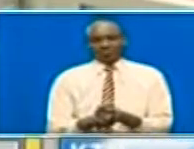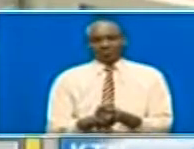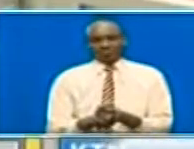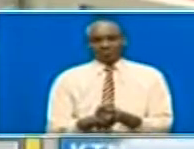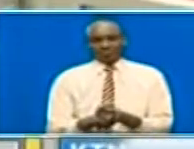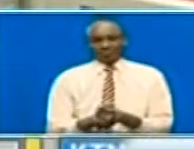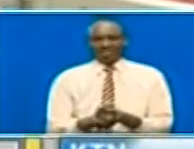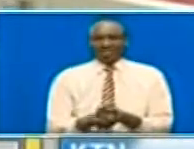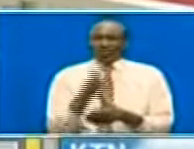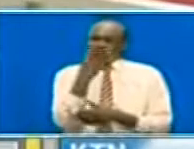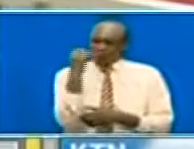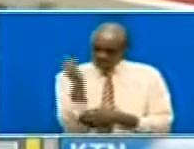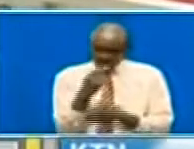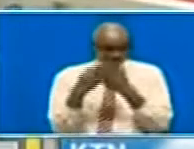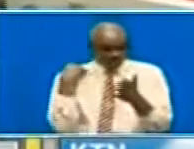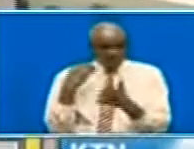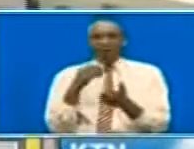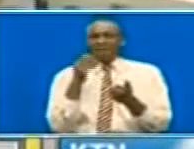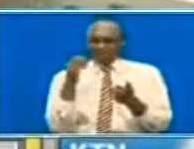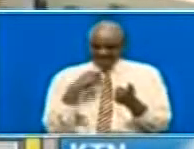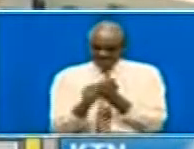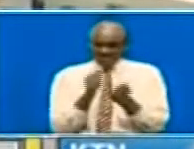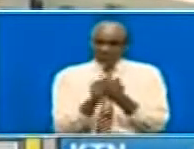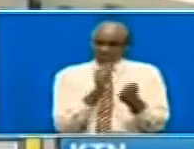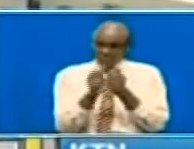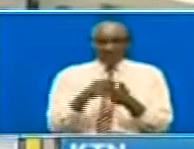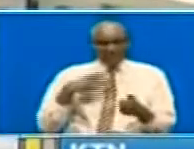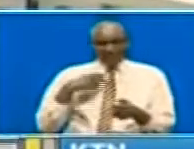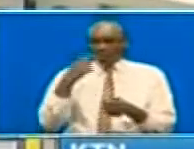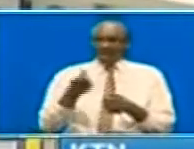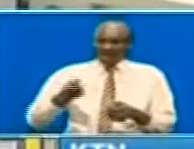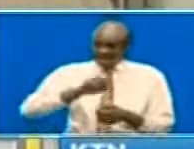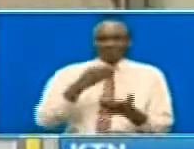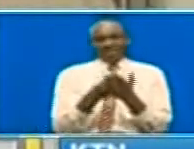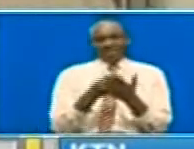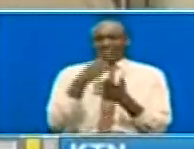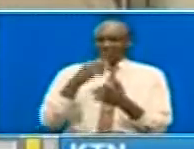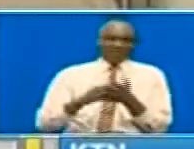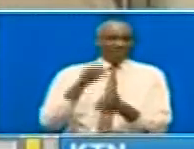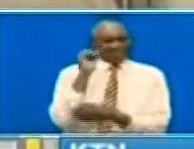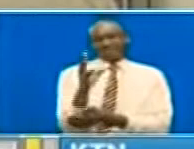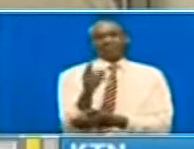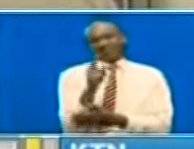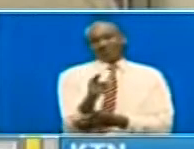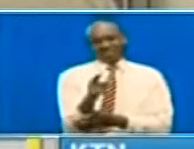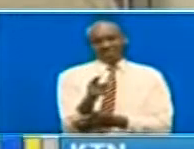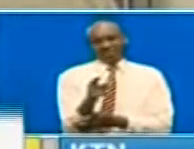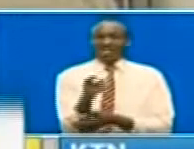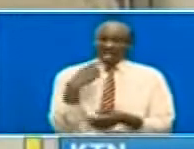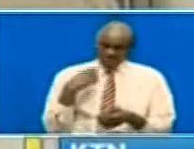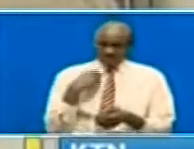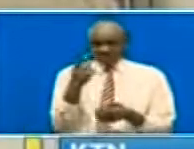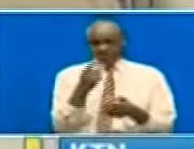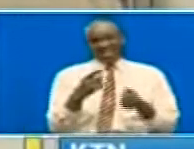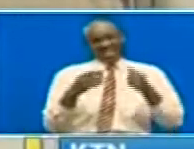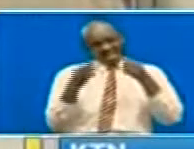For the past 4 months, maize flour consumers have had to fork out extra as the commodity price soared in the market. For an average